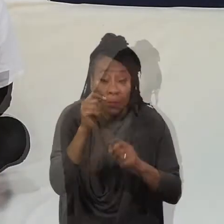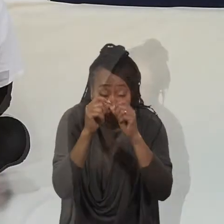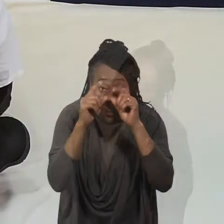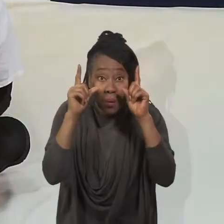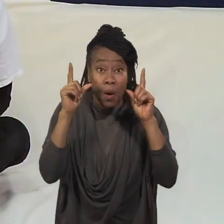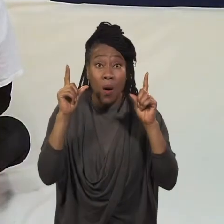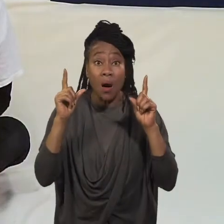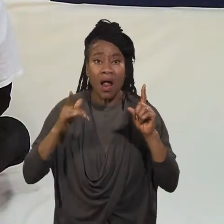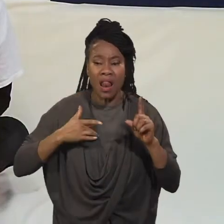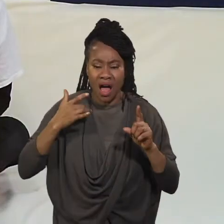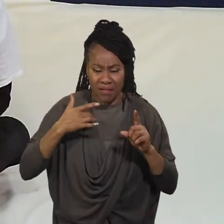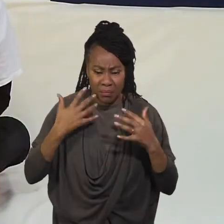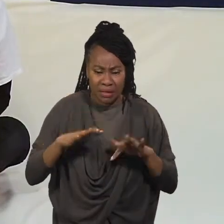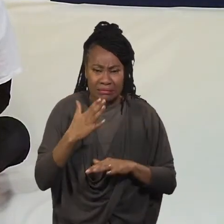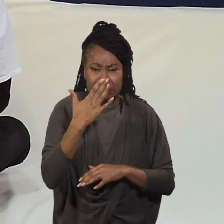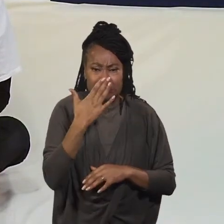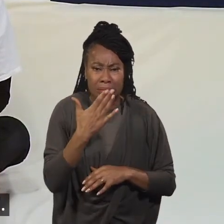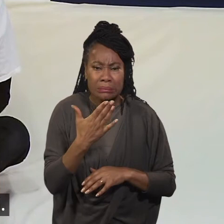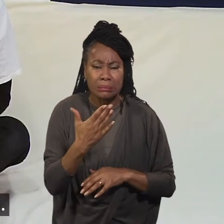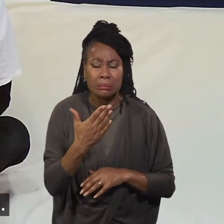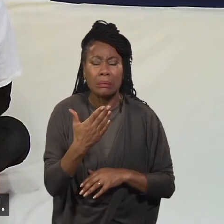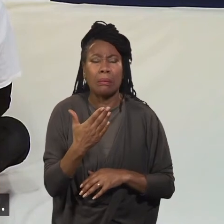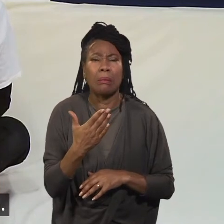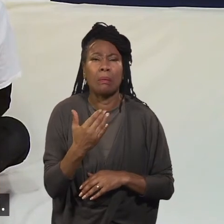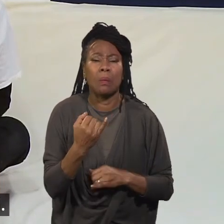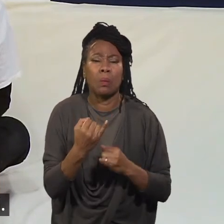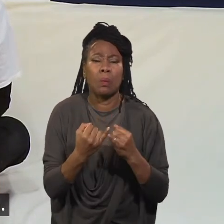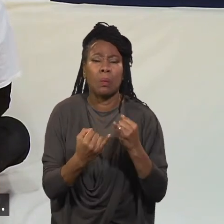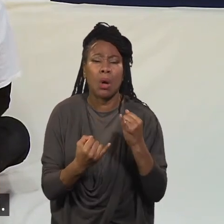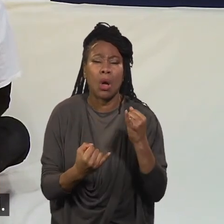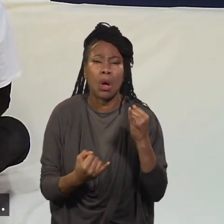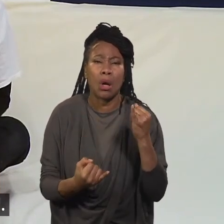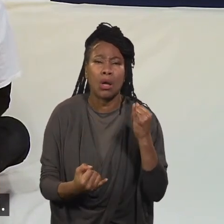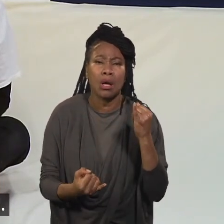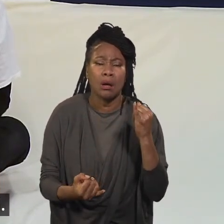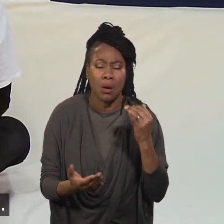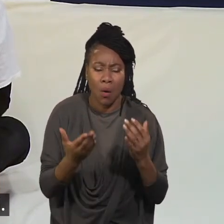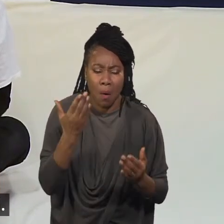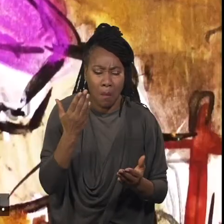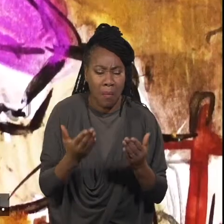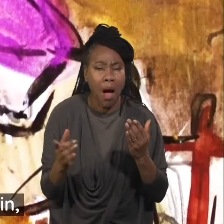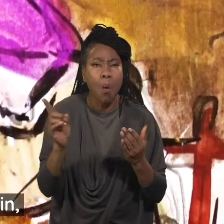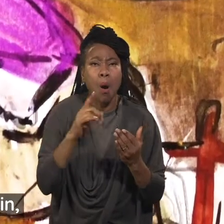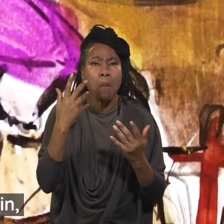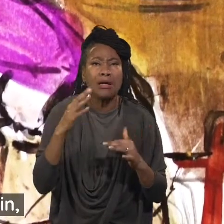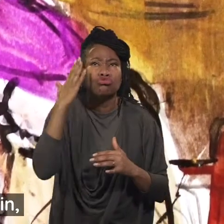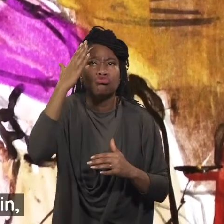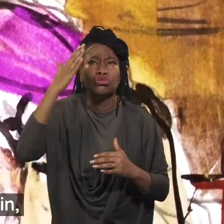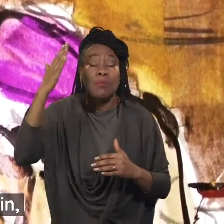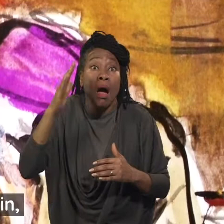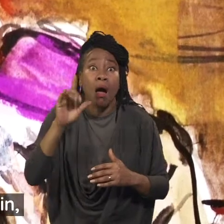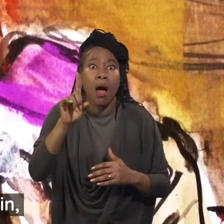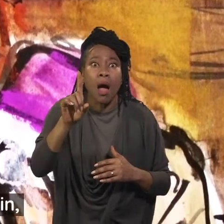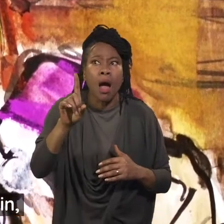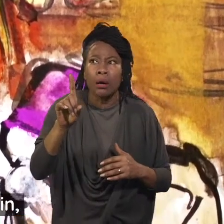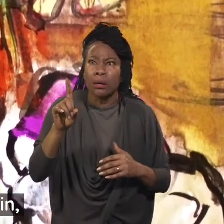Their life, it seemed, so much worse than when they dreamed. Till, with